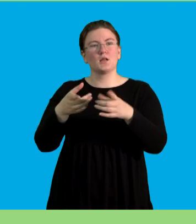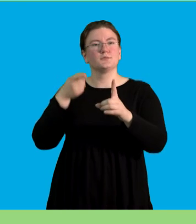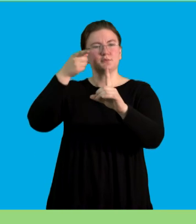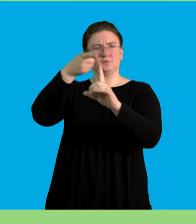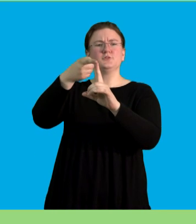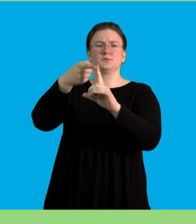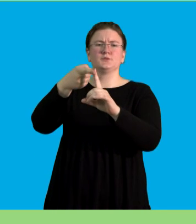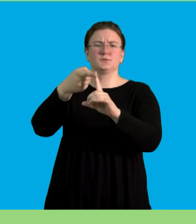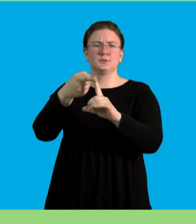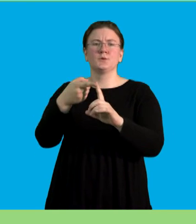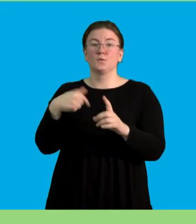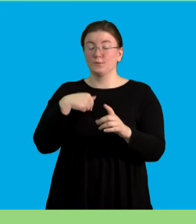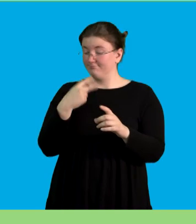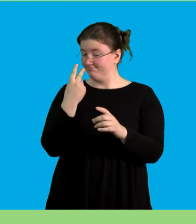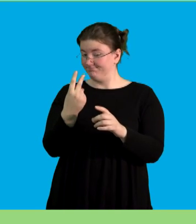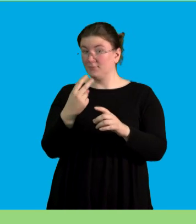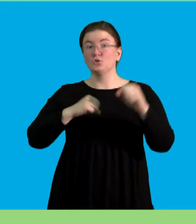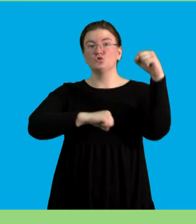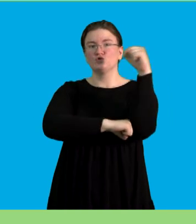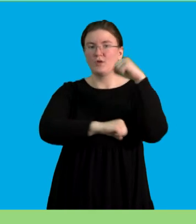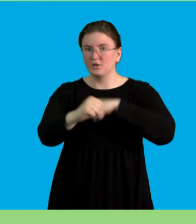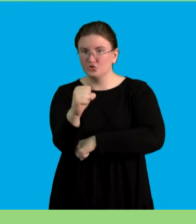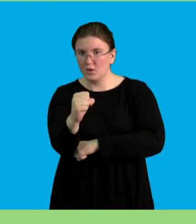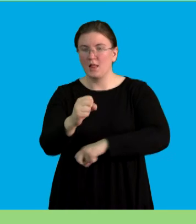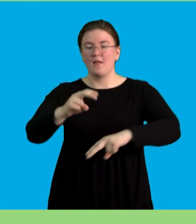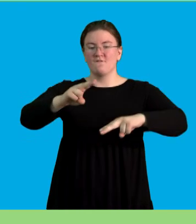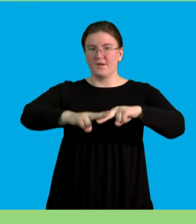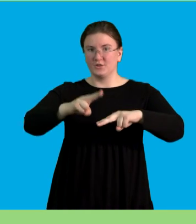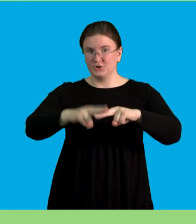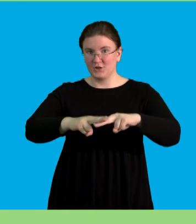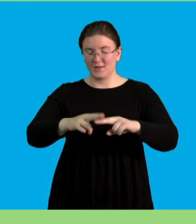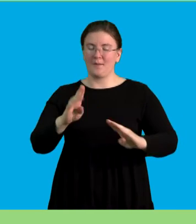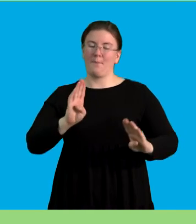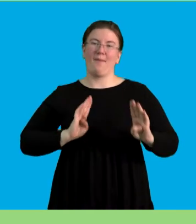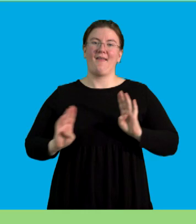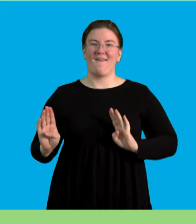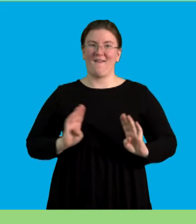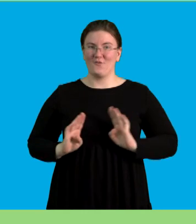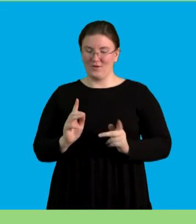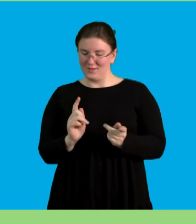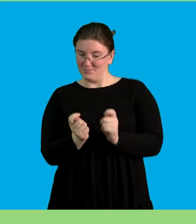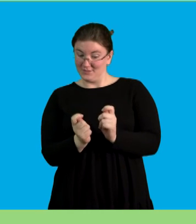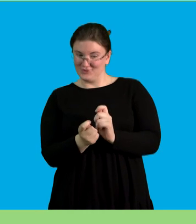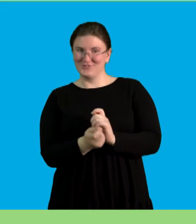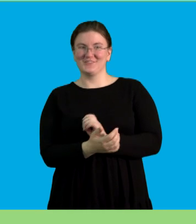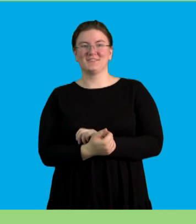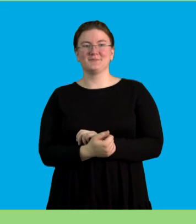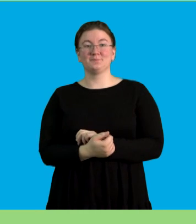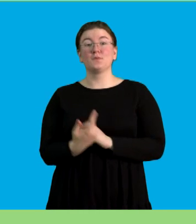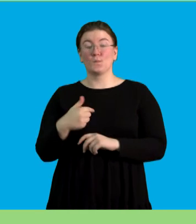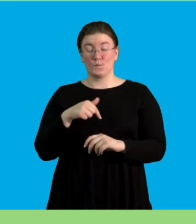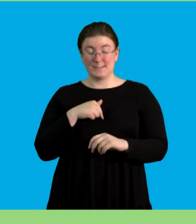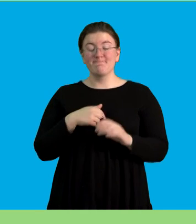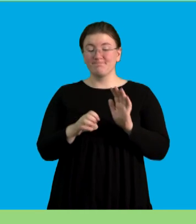the lesson objectives. We are going to look at structural, functional, and behavioral